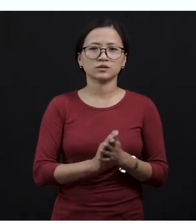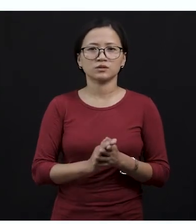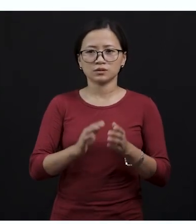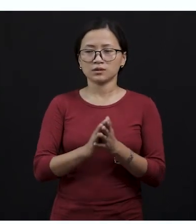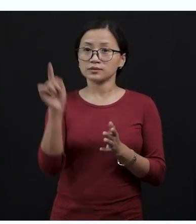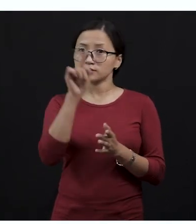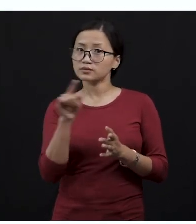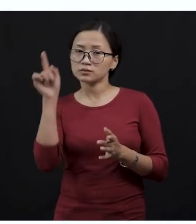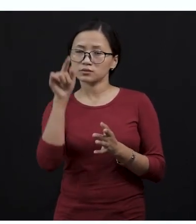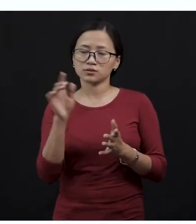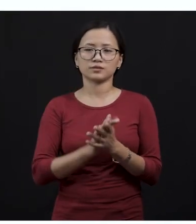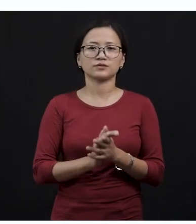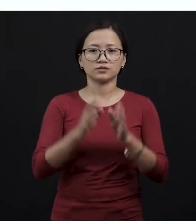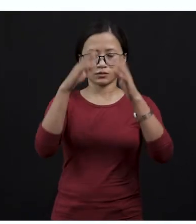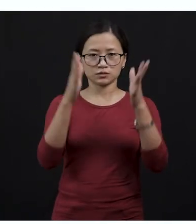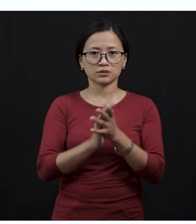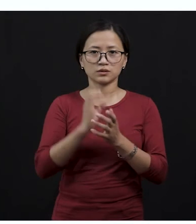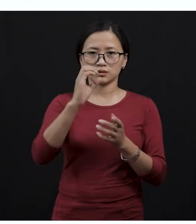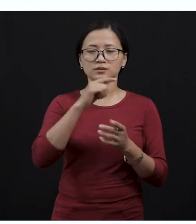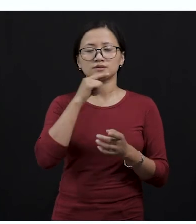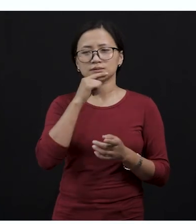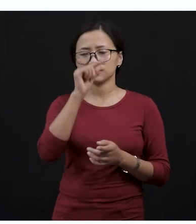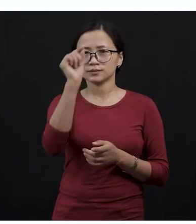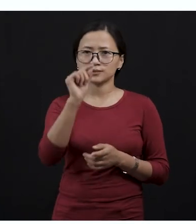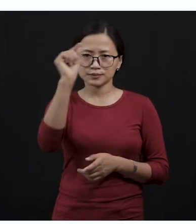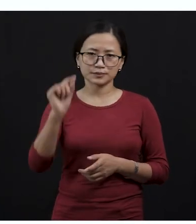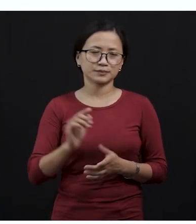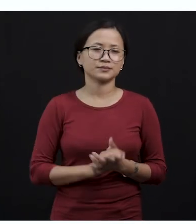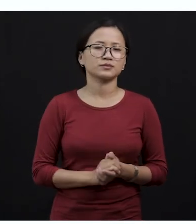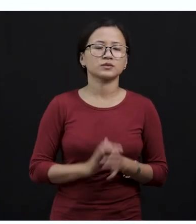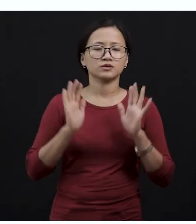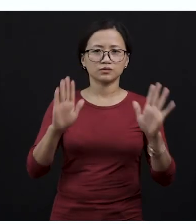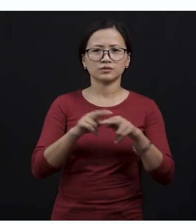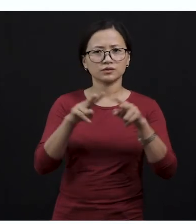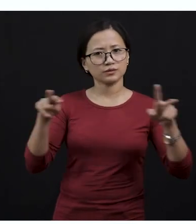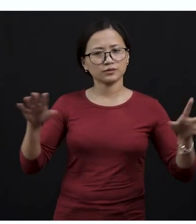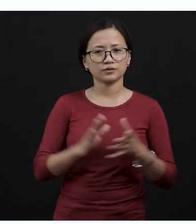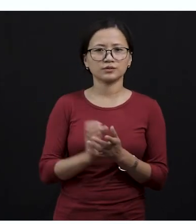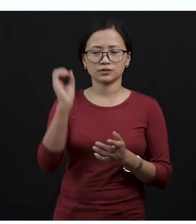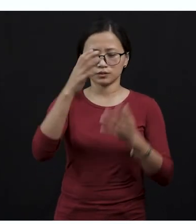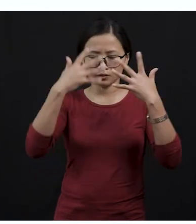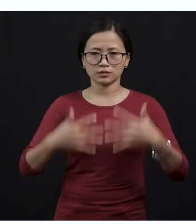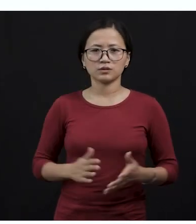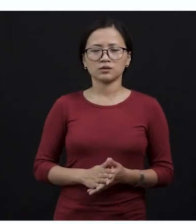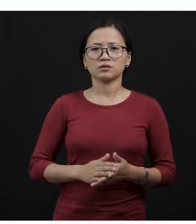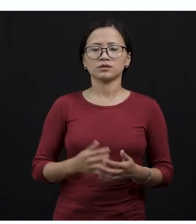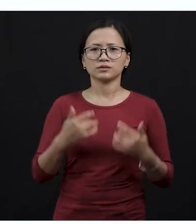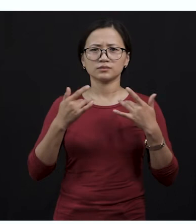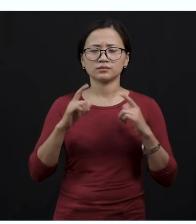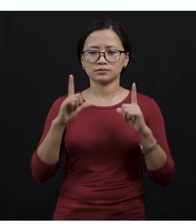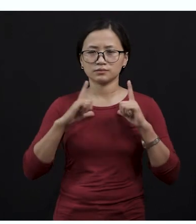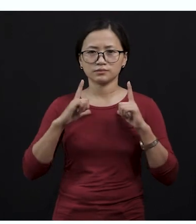shape of the cells. Depending on the different types of organs, we have different organs. Yes or no? We have the lungs, liver,